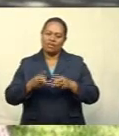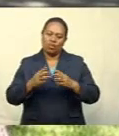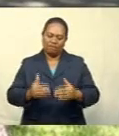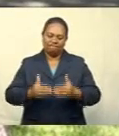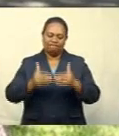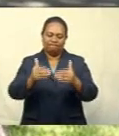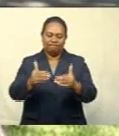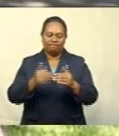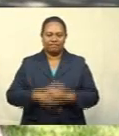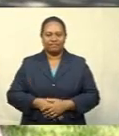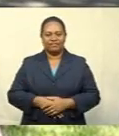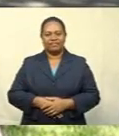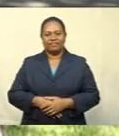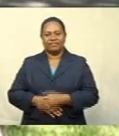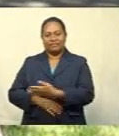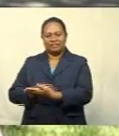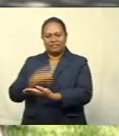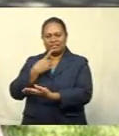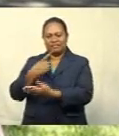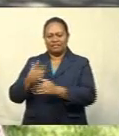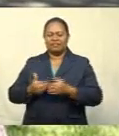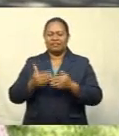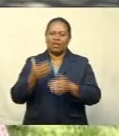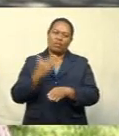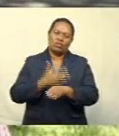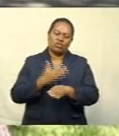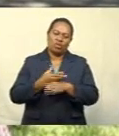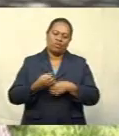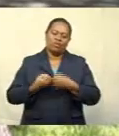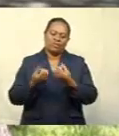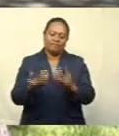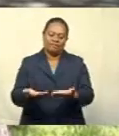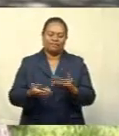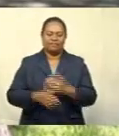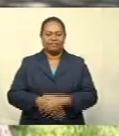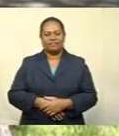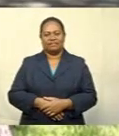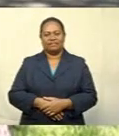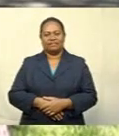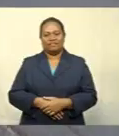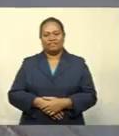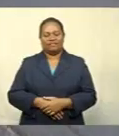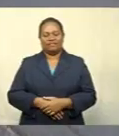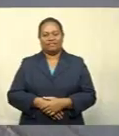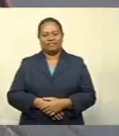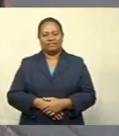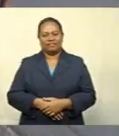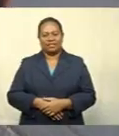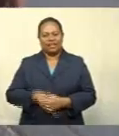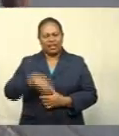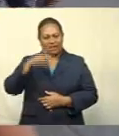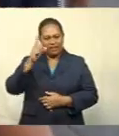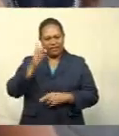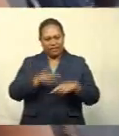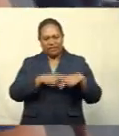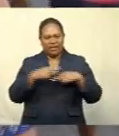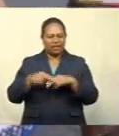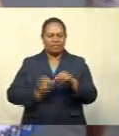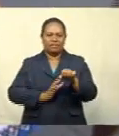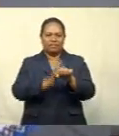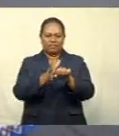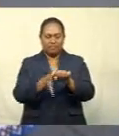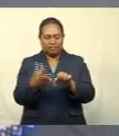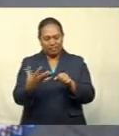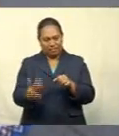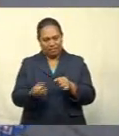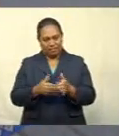be employment for the hotel workers and all that. The economy will generate. Fiji is undergoing COVID-19 right now, and